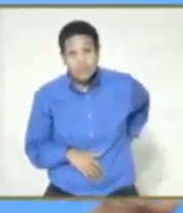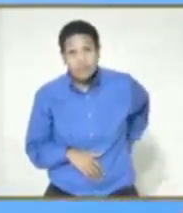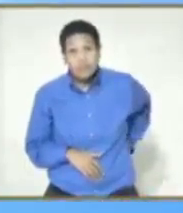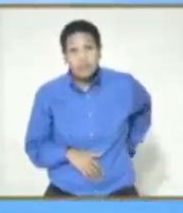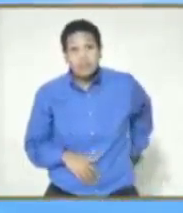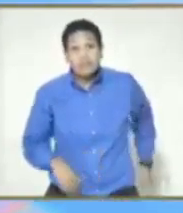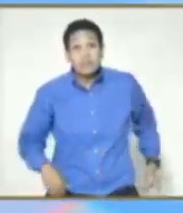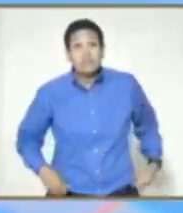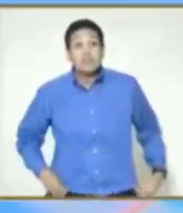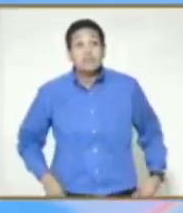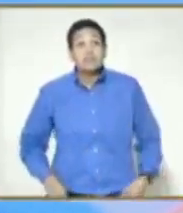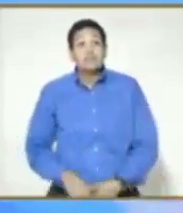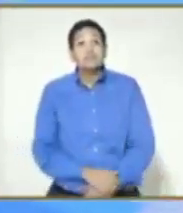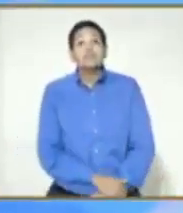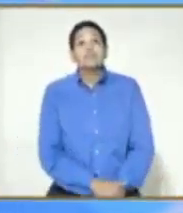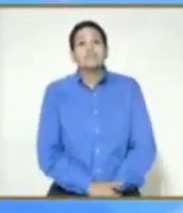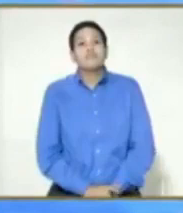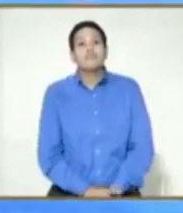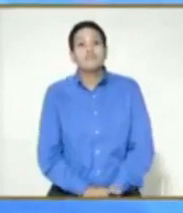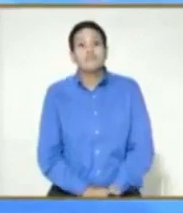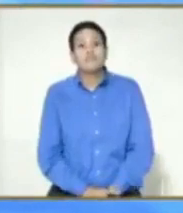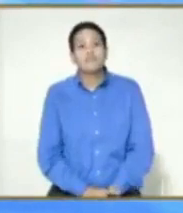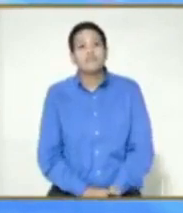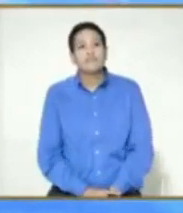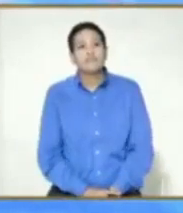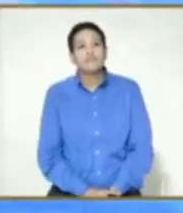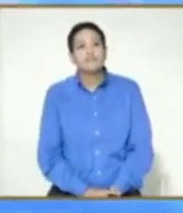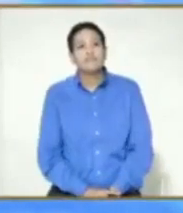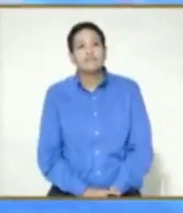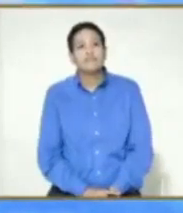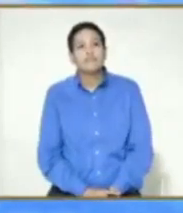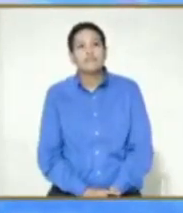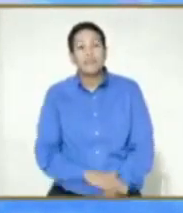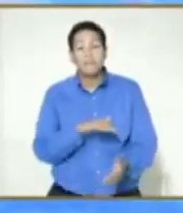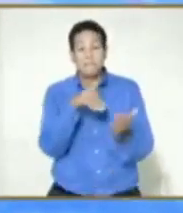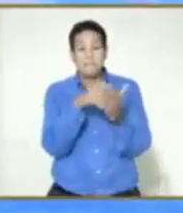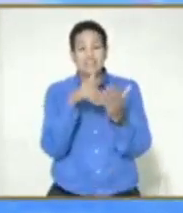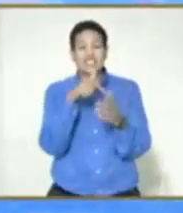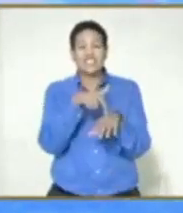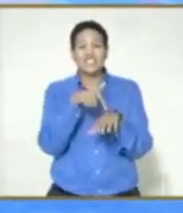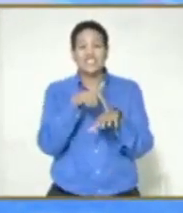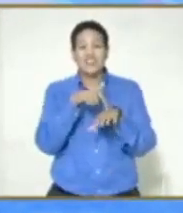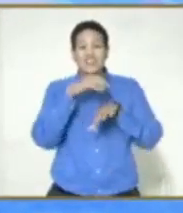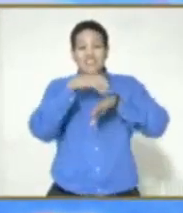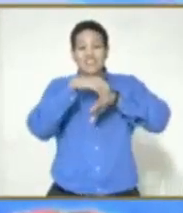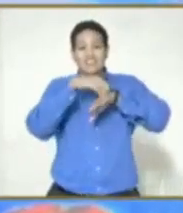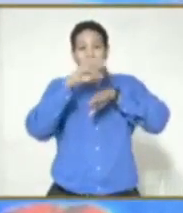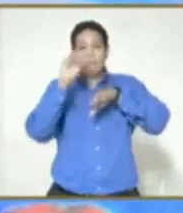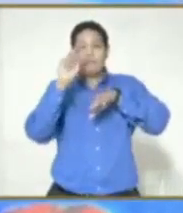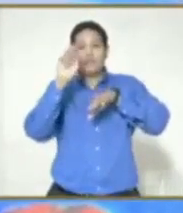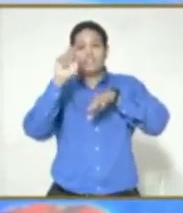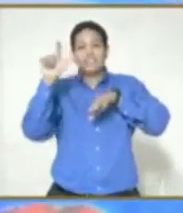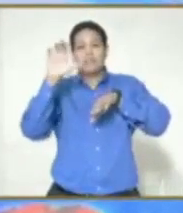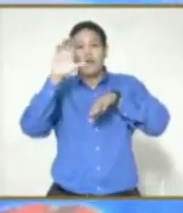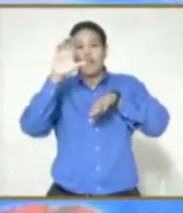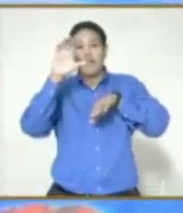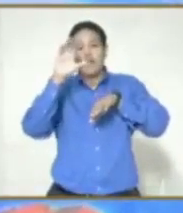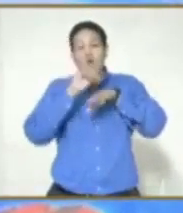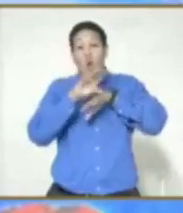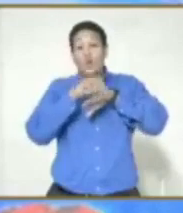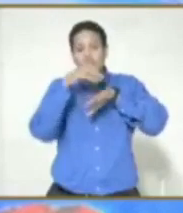at the Manchester MC, we know that there are a number of our outdoor clients who are HIV, and